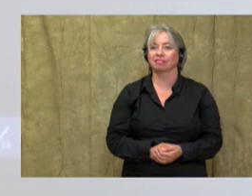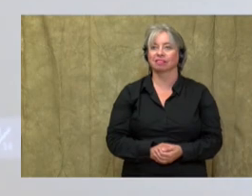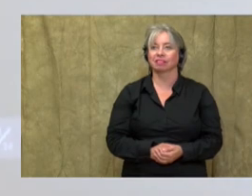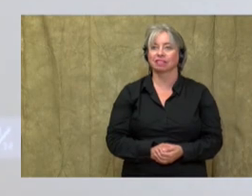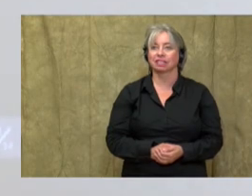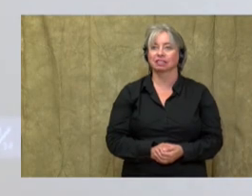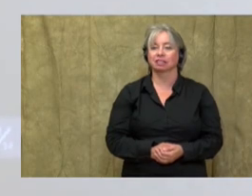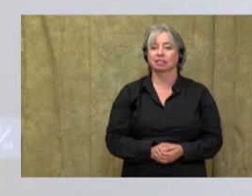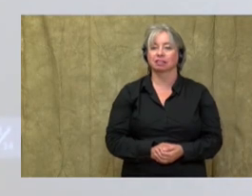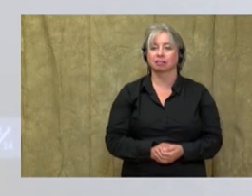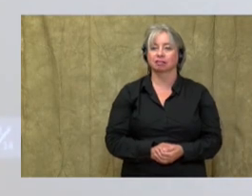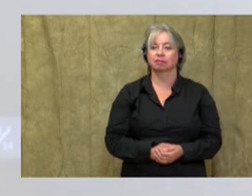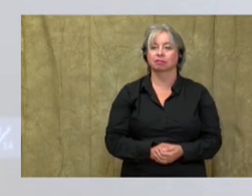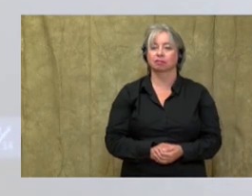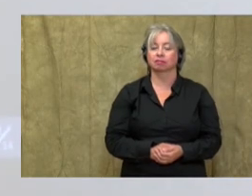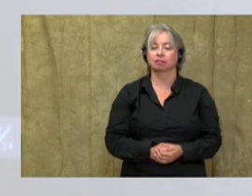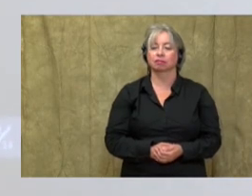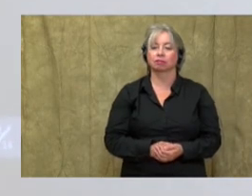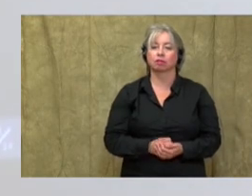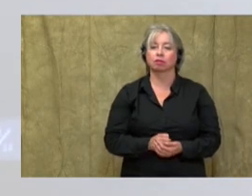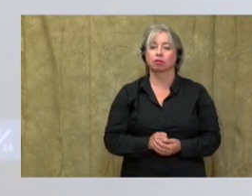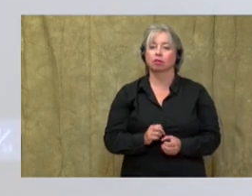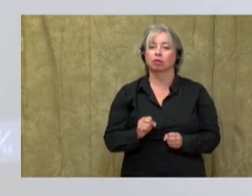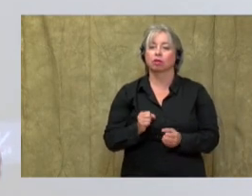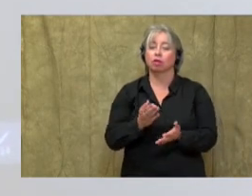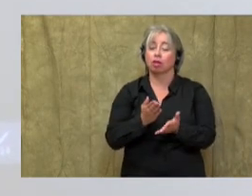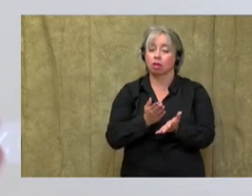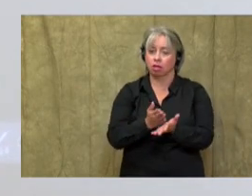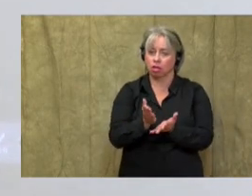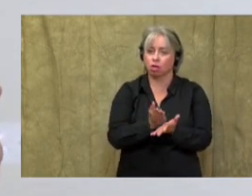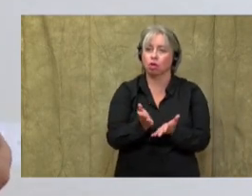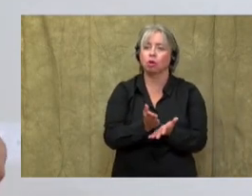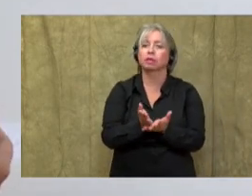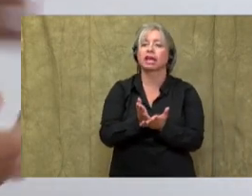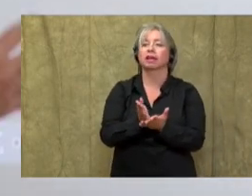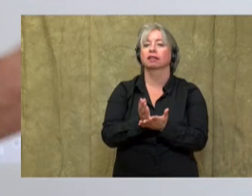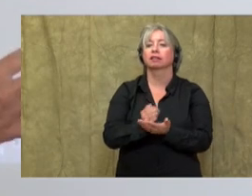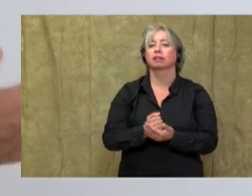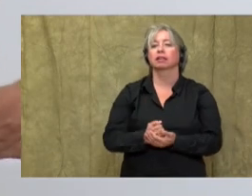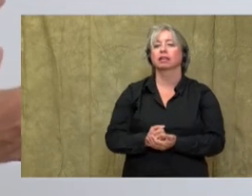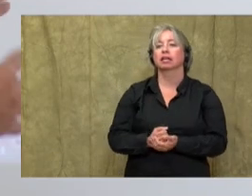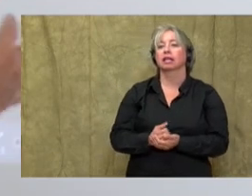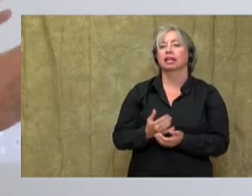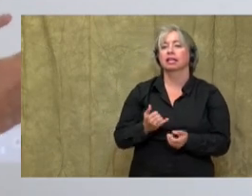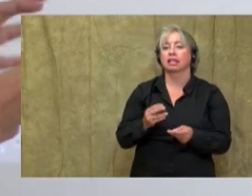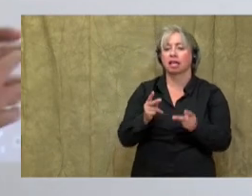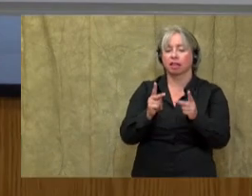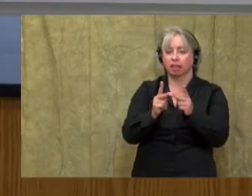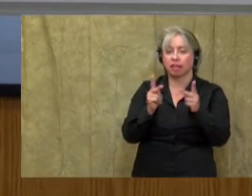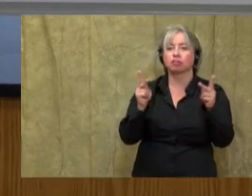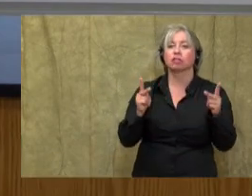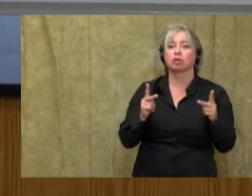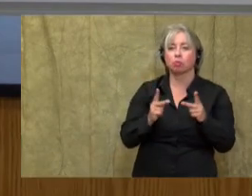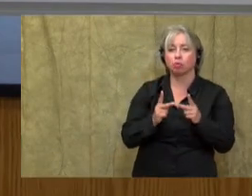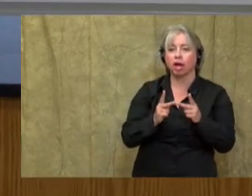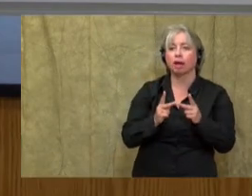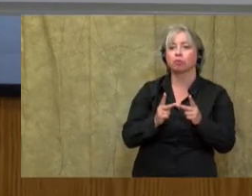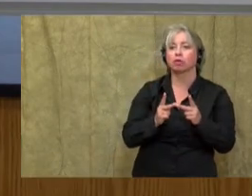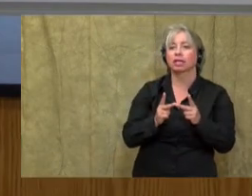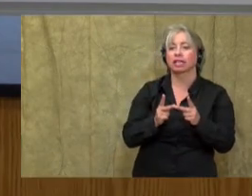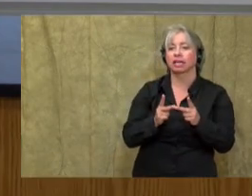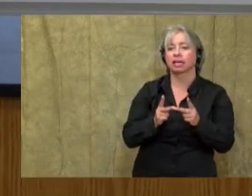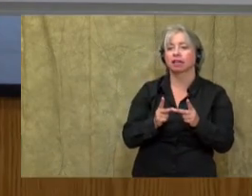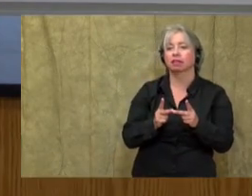There we go. All right, there's some properties of waves that are fundamental to understanding how